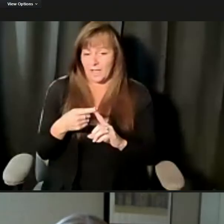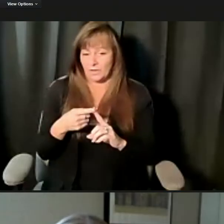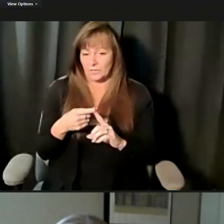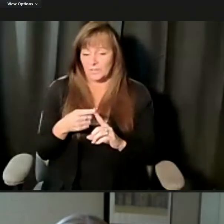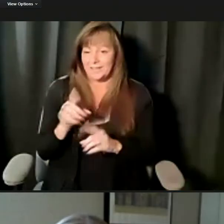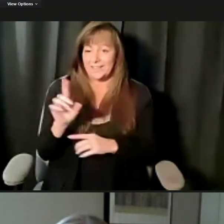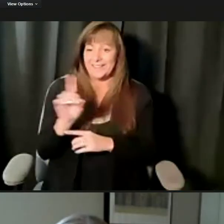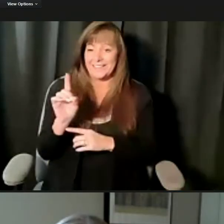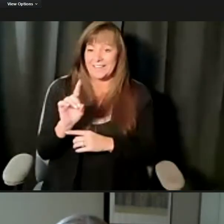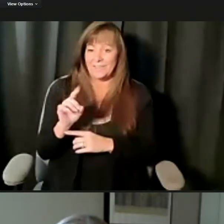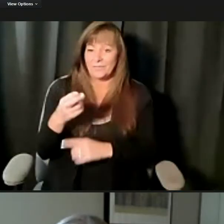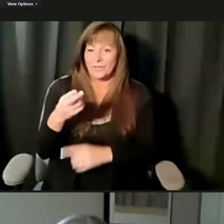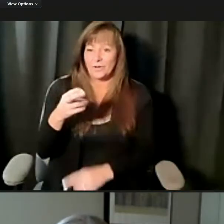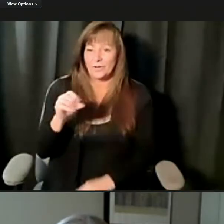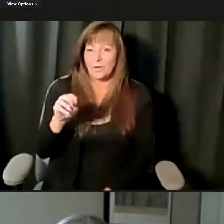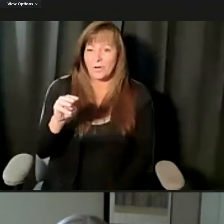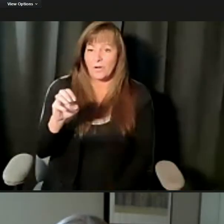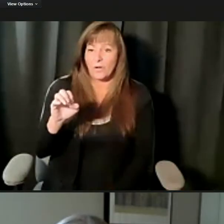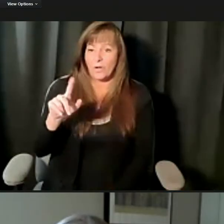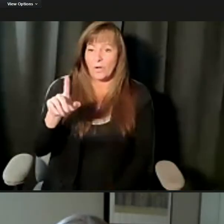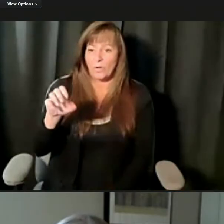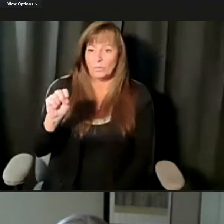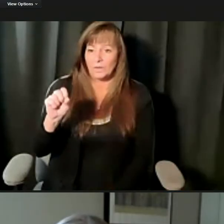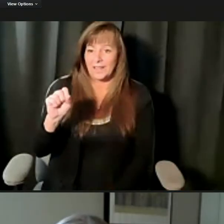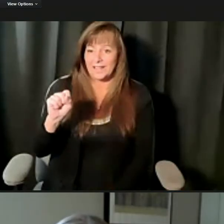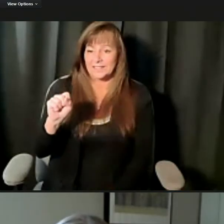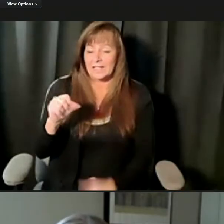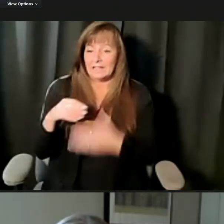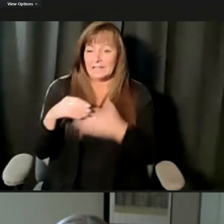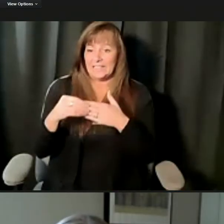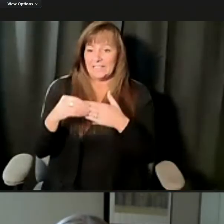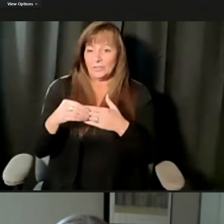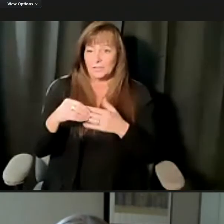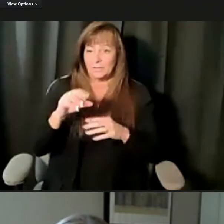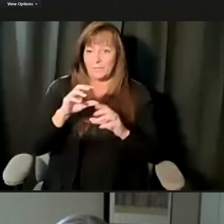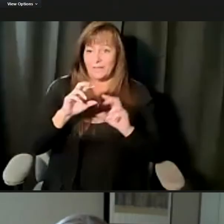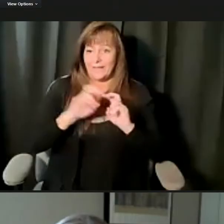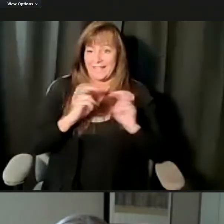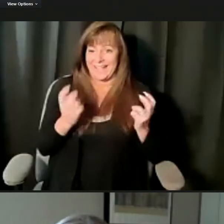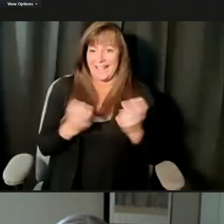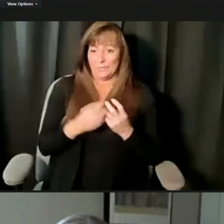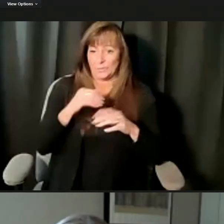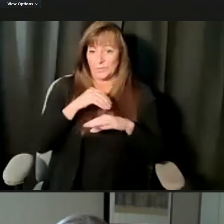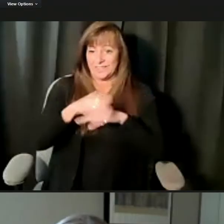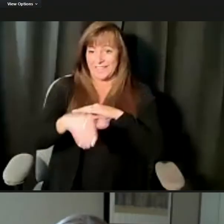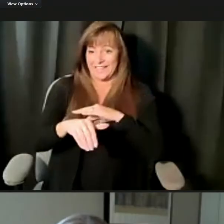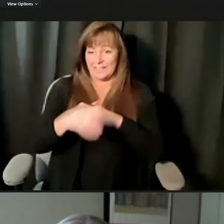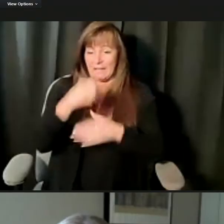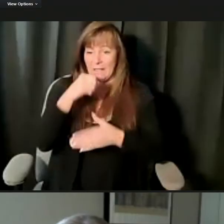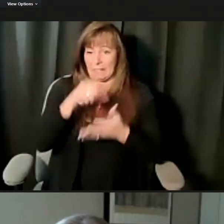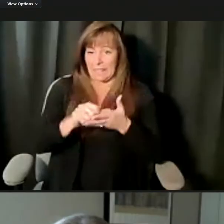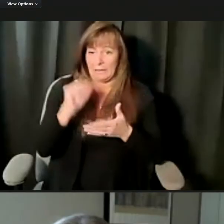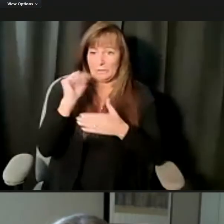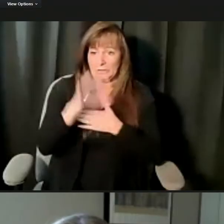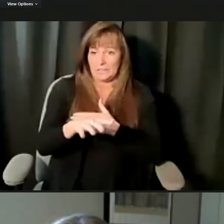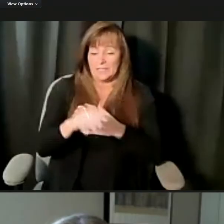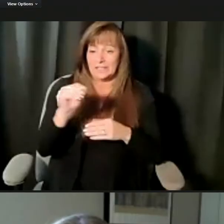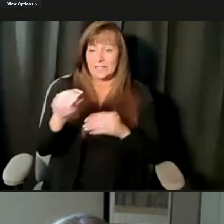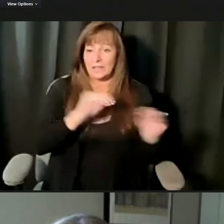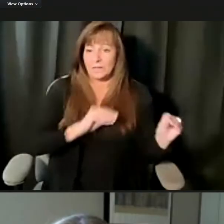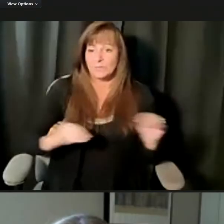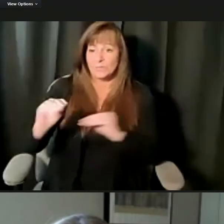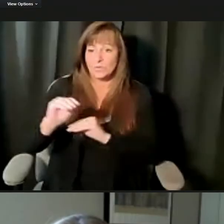Denver Homeless Leadership Council sent the governor a letter recently asking the state to move homeless shelter staff to phase 1